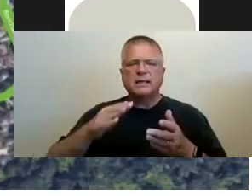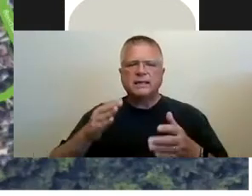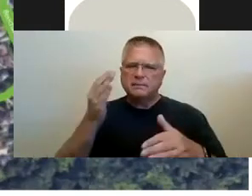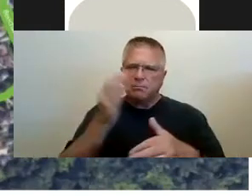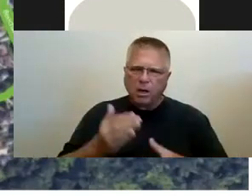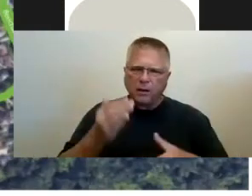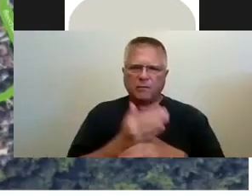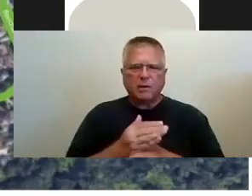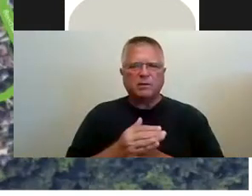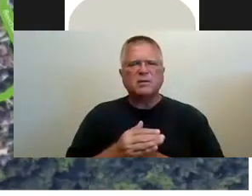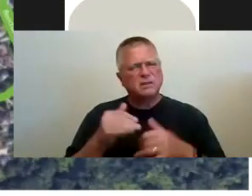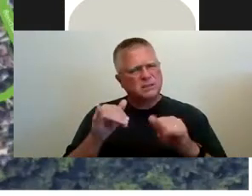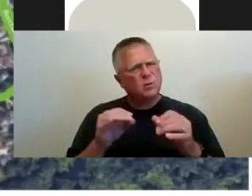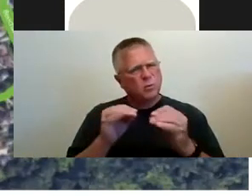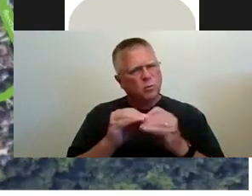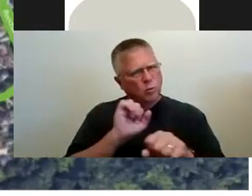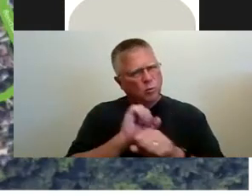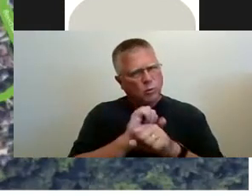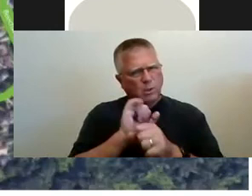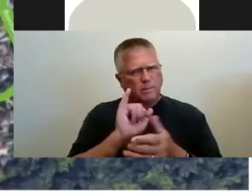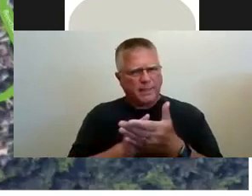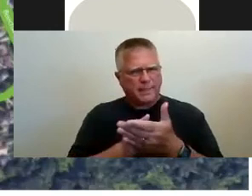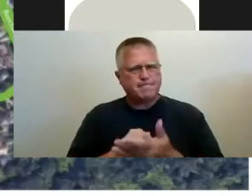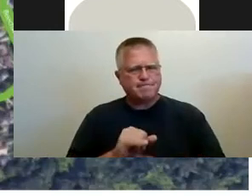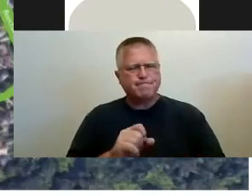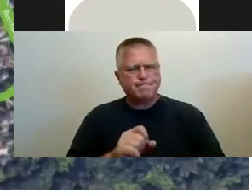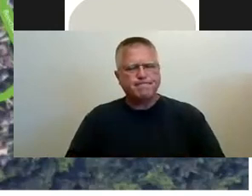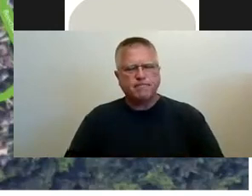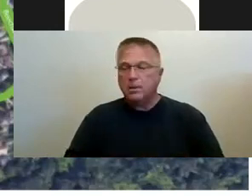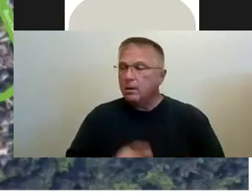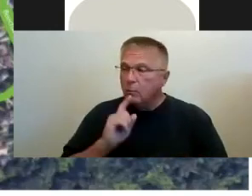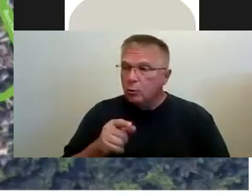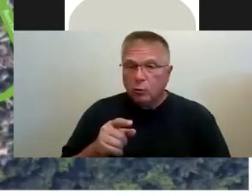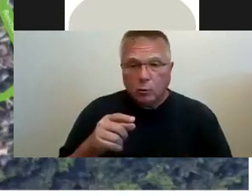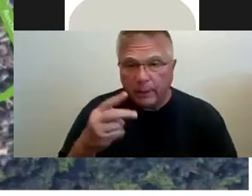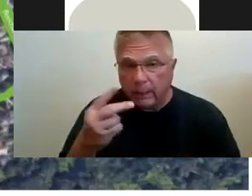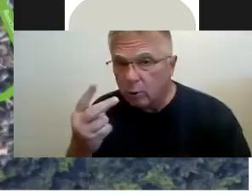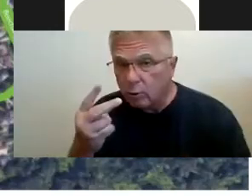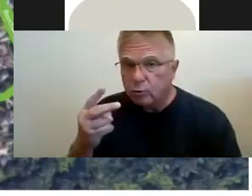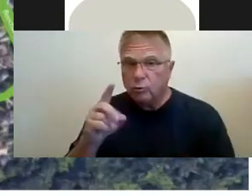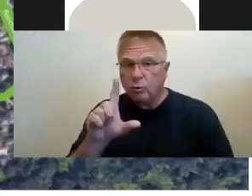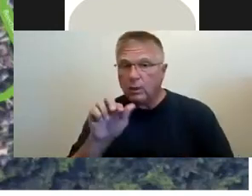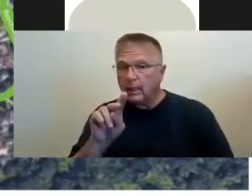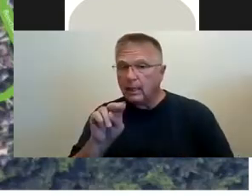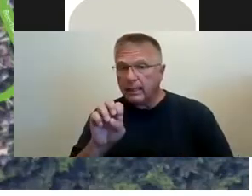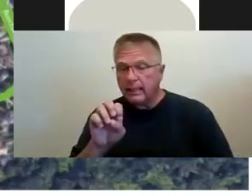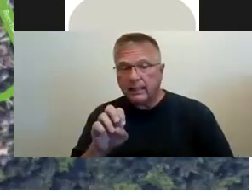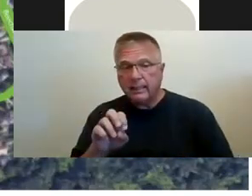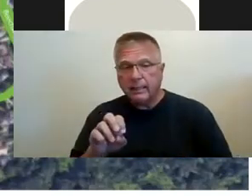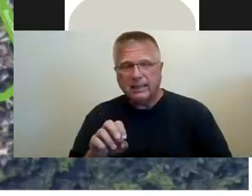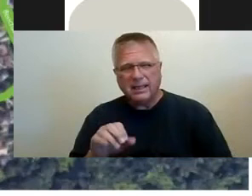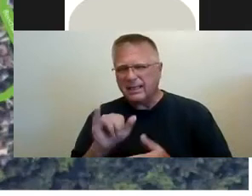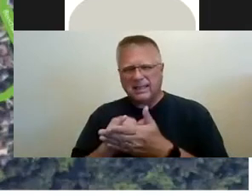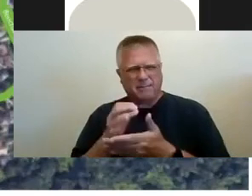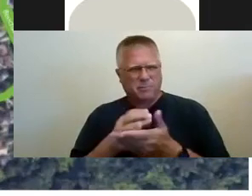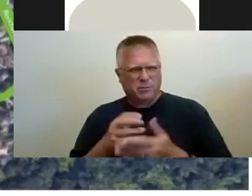that. So there's more work to do on that piece. But it would be a two-lane. That's the part that I guess we